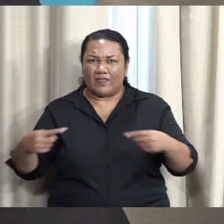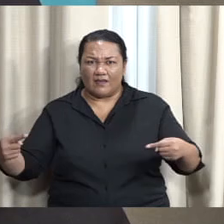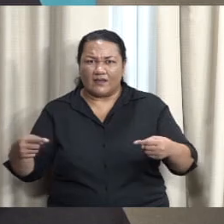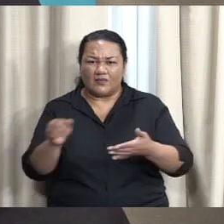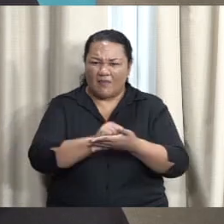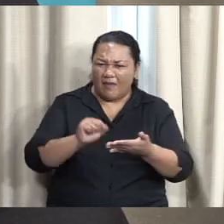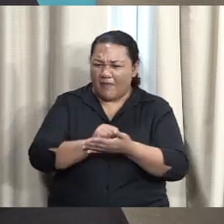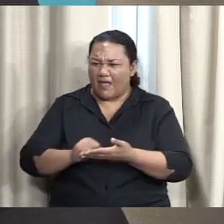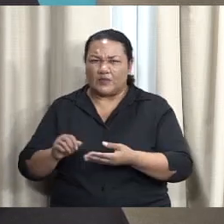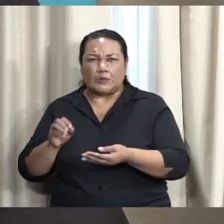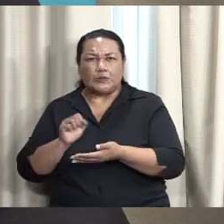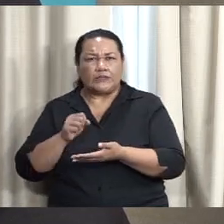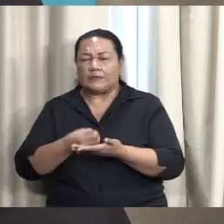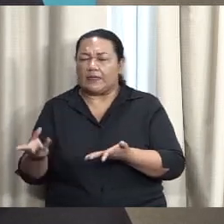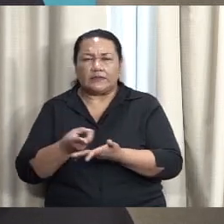family budgets.